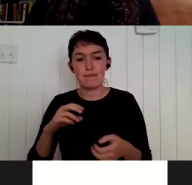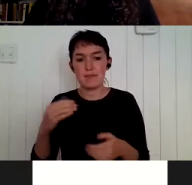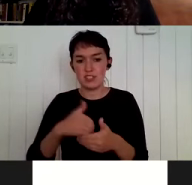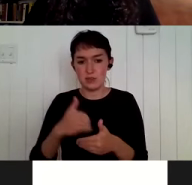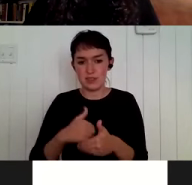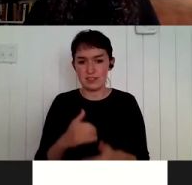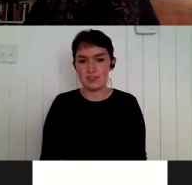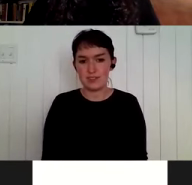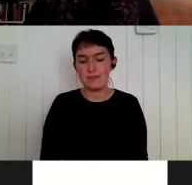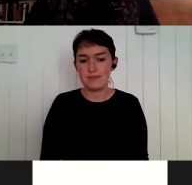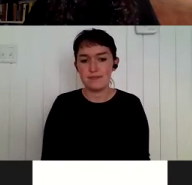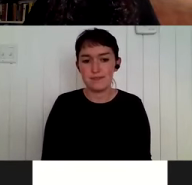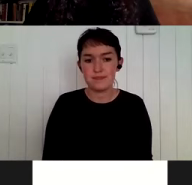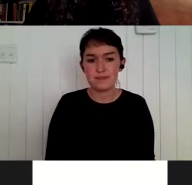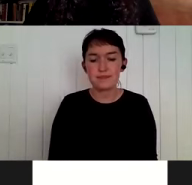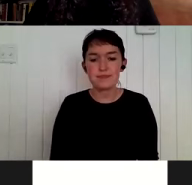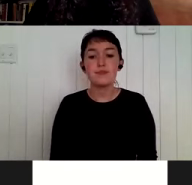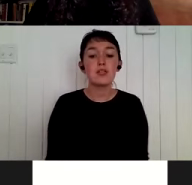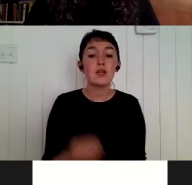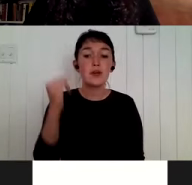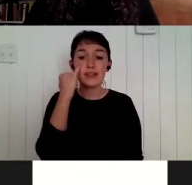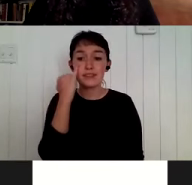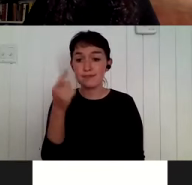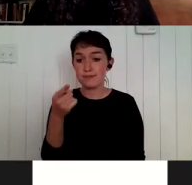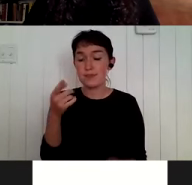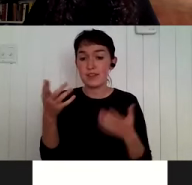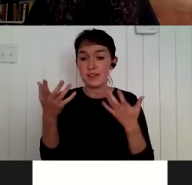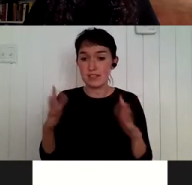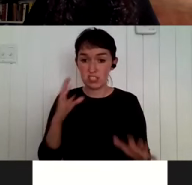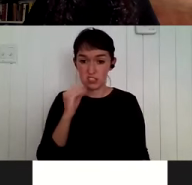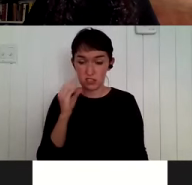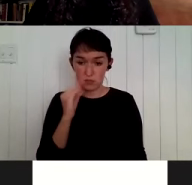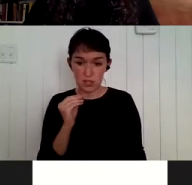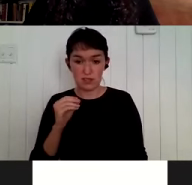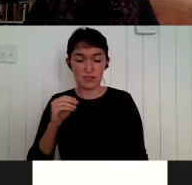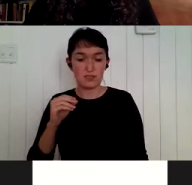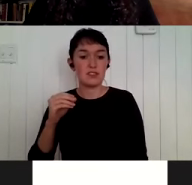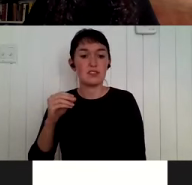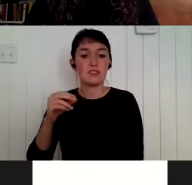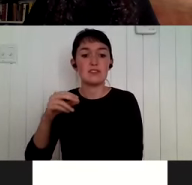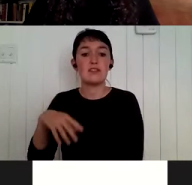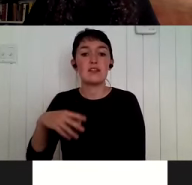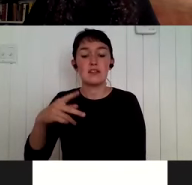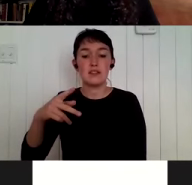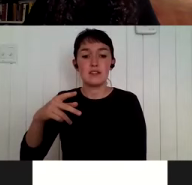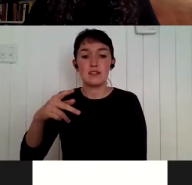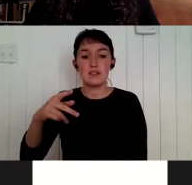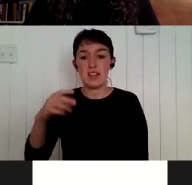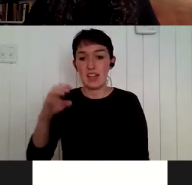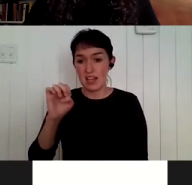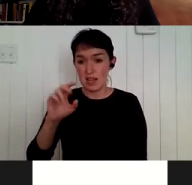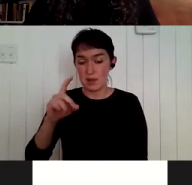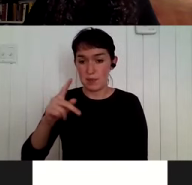had an episode of psychosis before, but they're in remission, often the sleep disturbances will